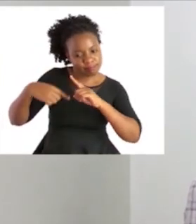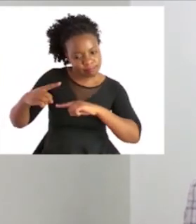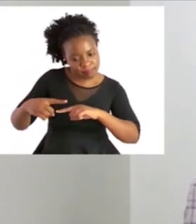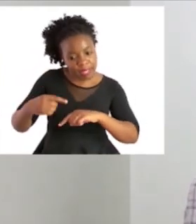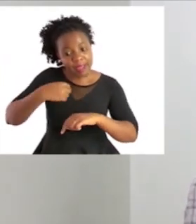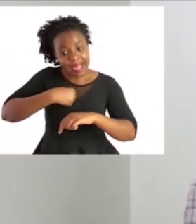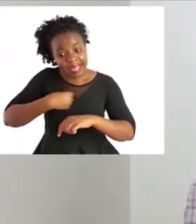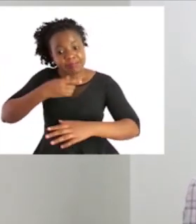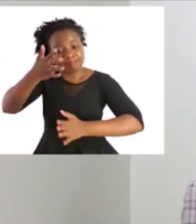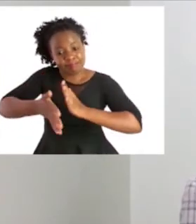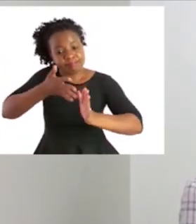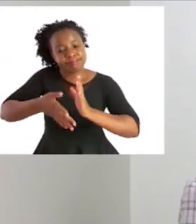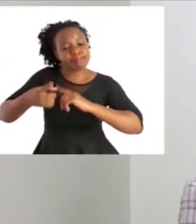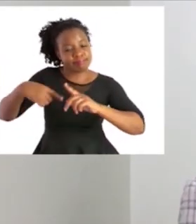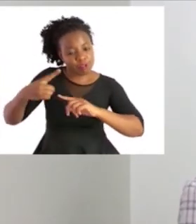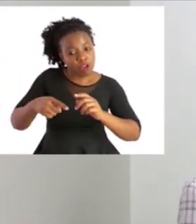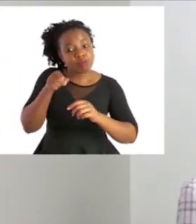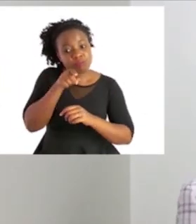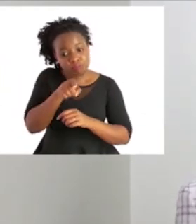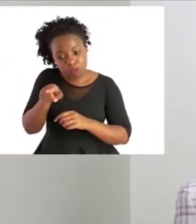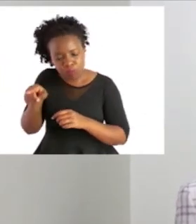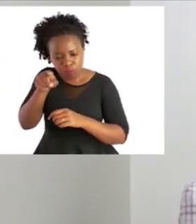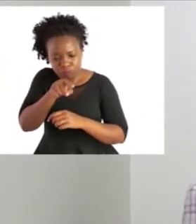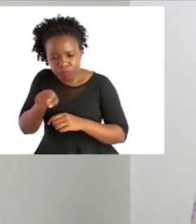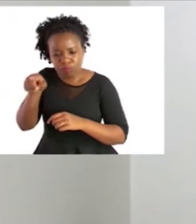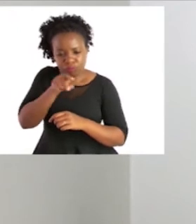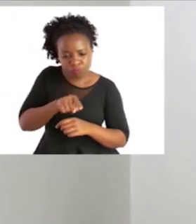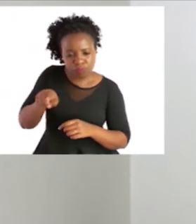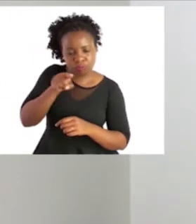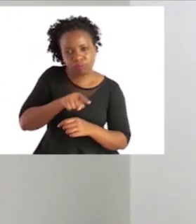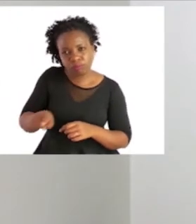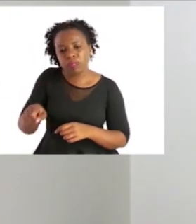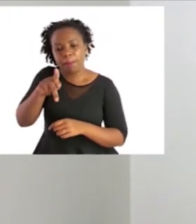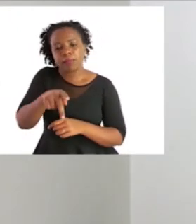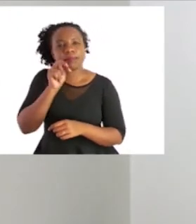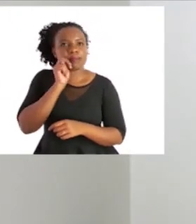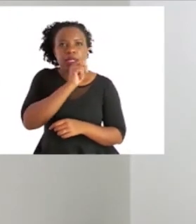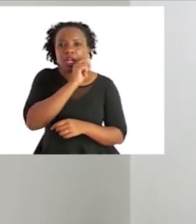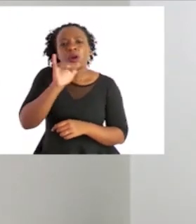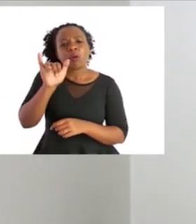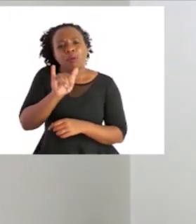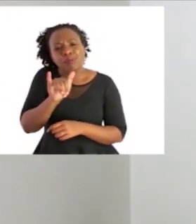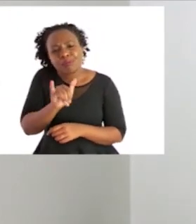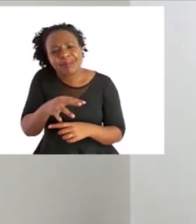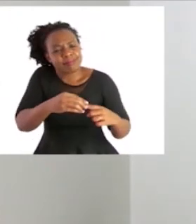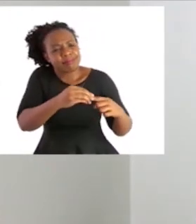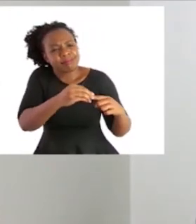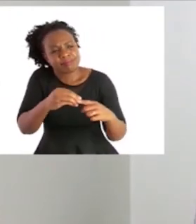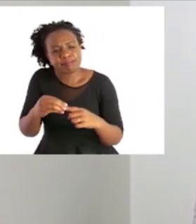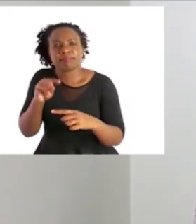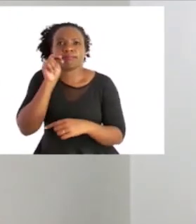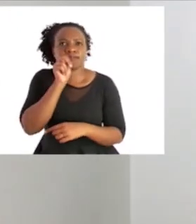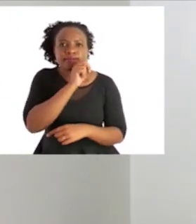repeating, try to identify proper nouns, which are specific names either for people or